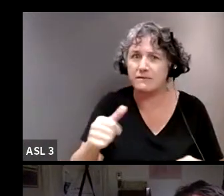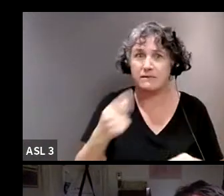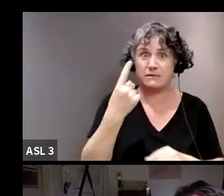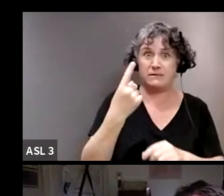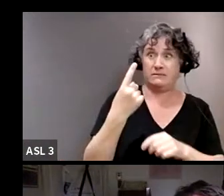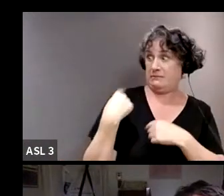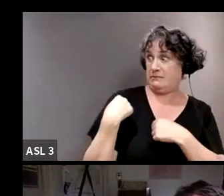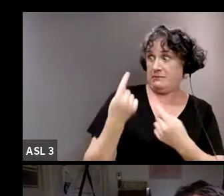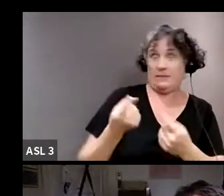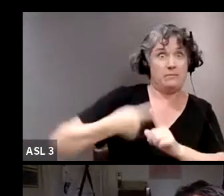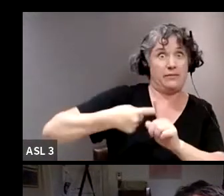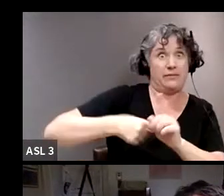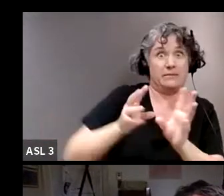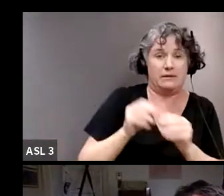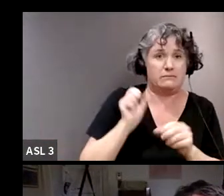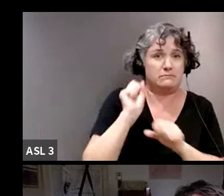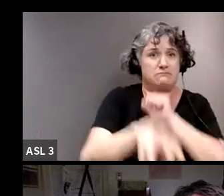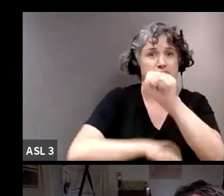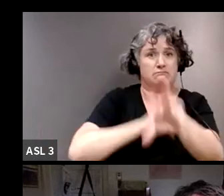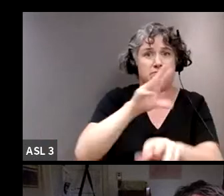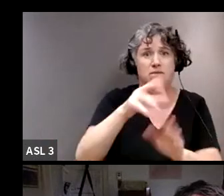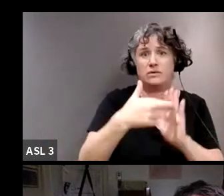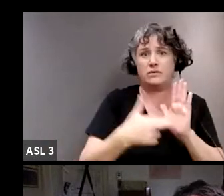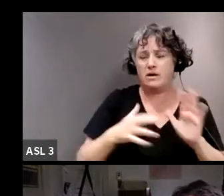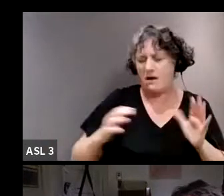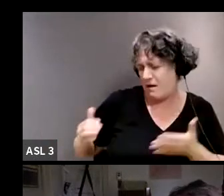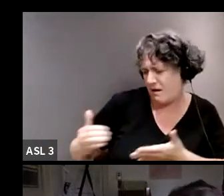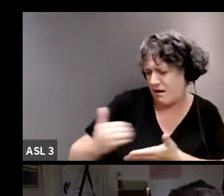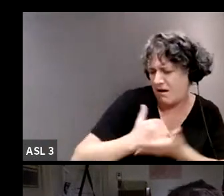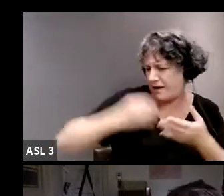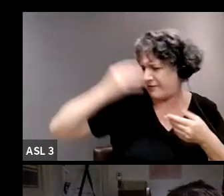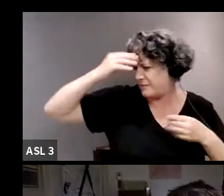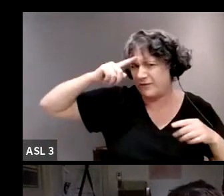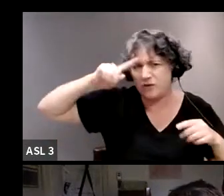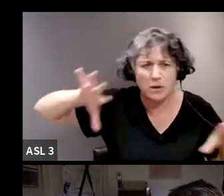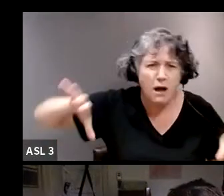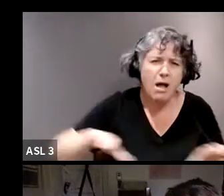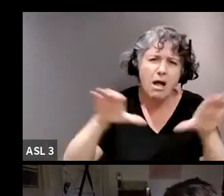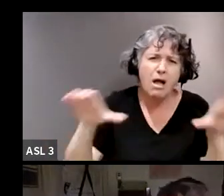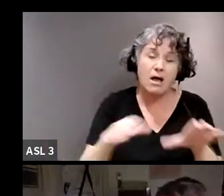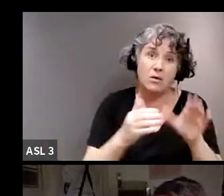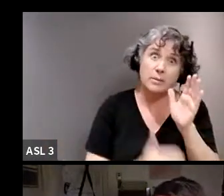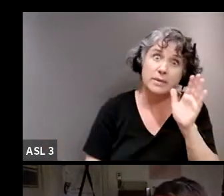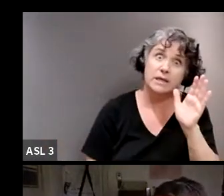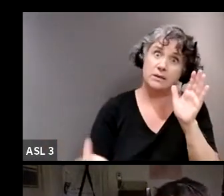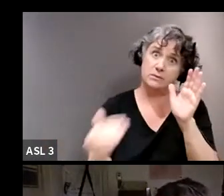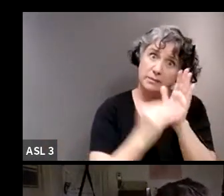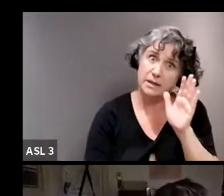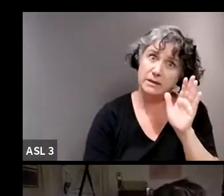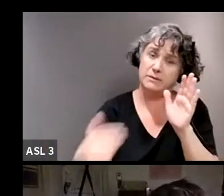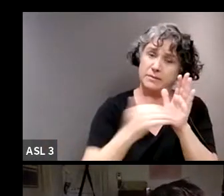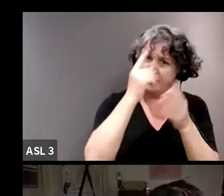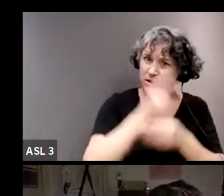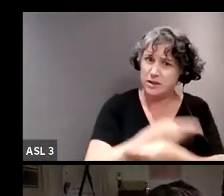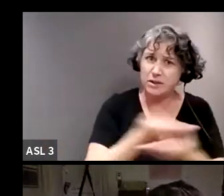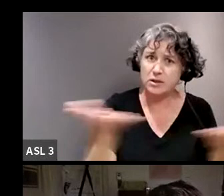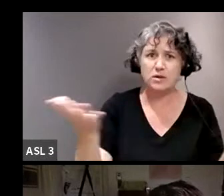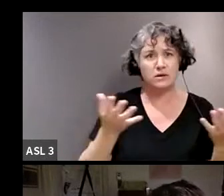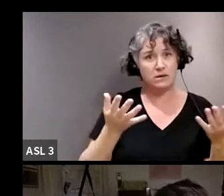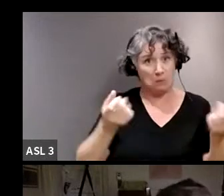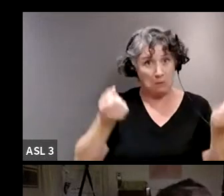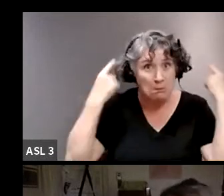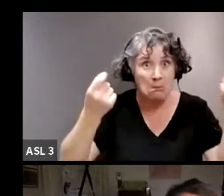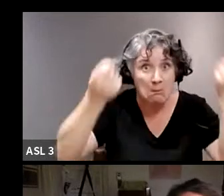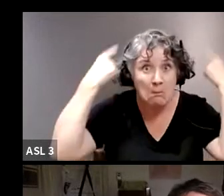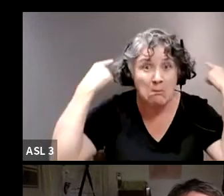meetings we already take so much time creating and gathering information for you we should not have to repeat and repeat and that actually shows how